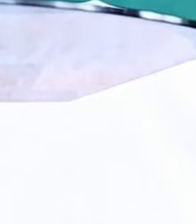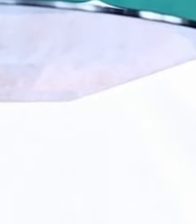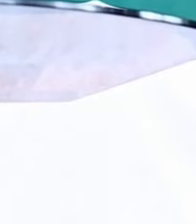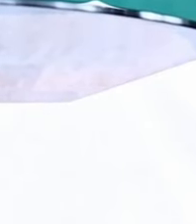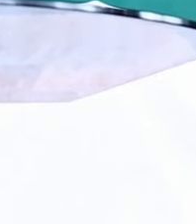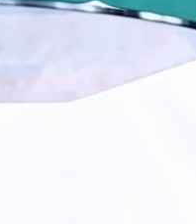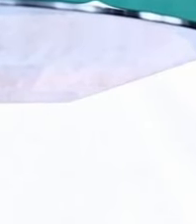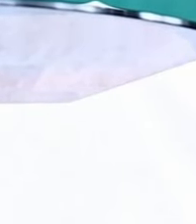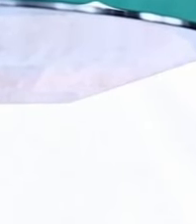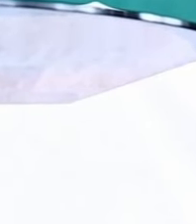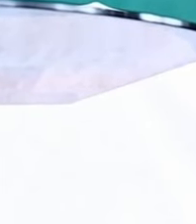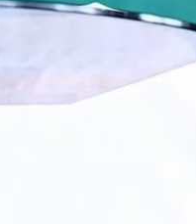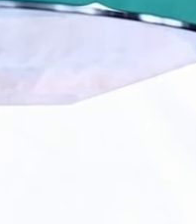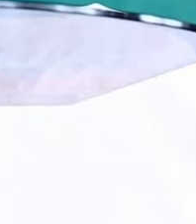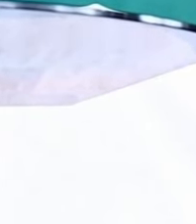hung on the cross,